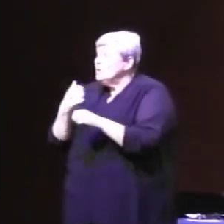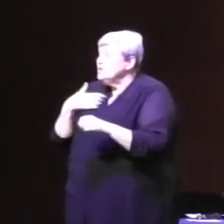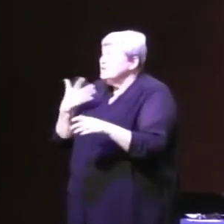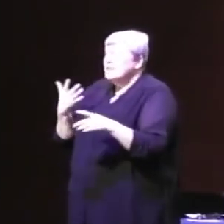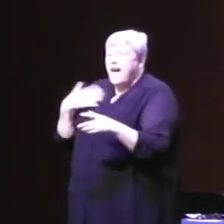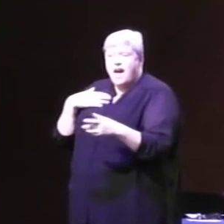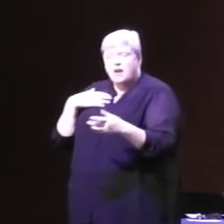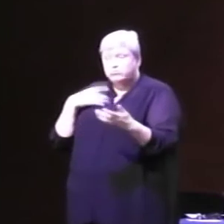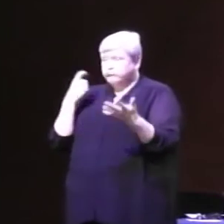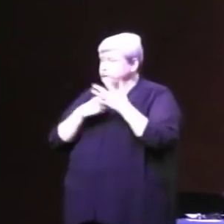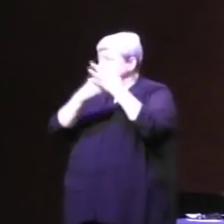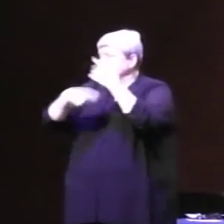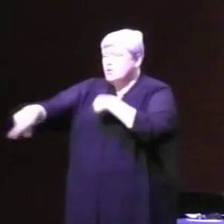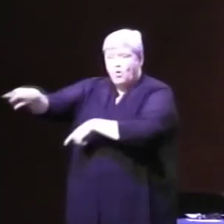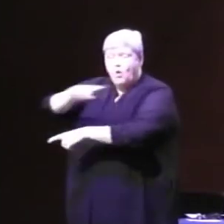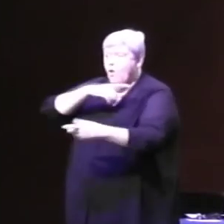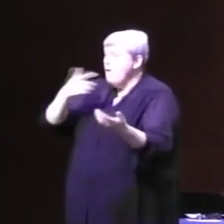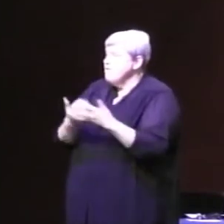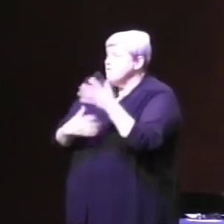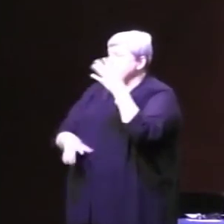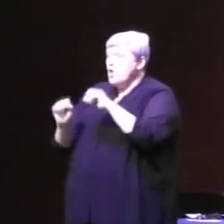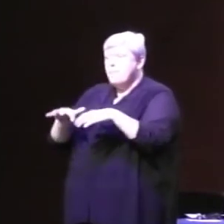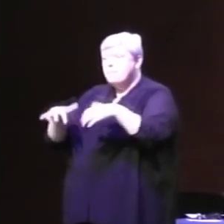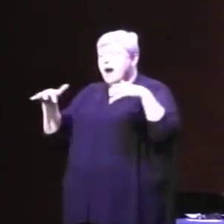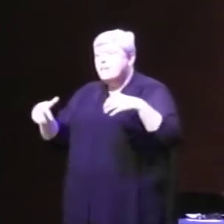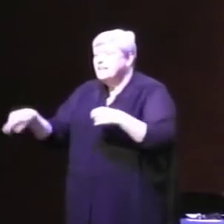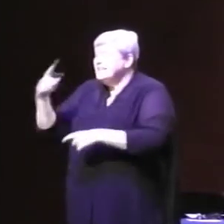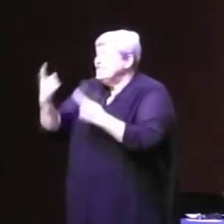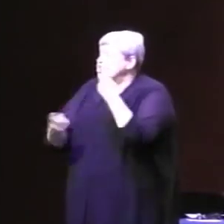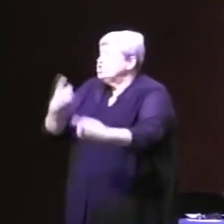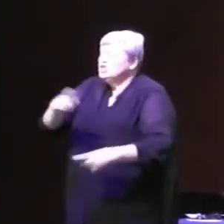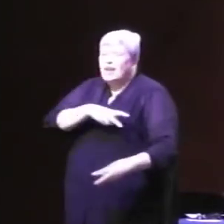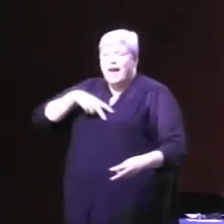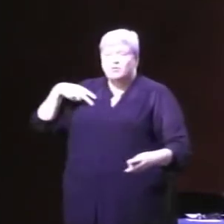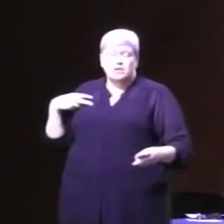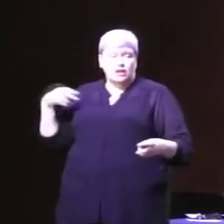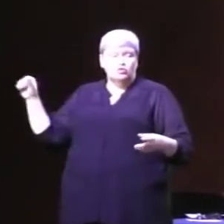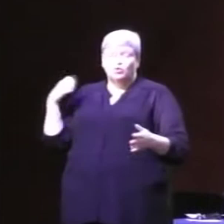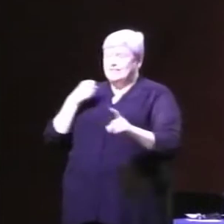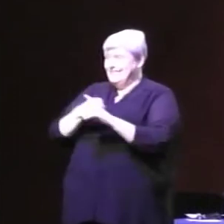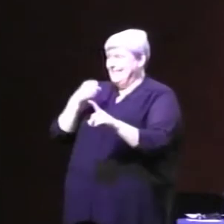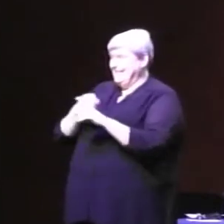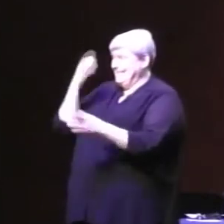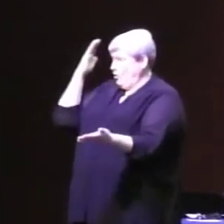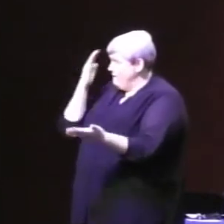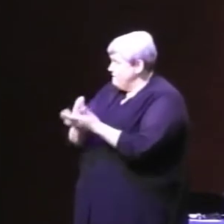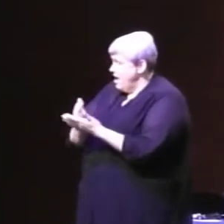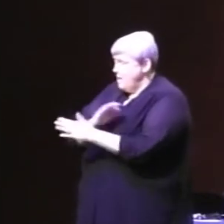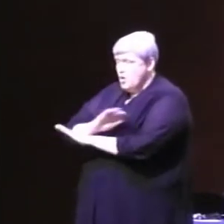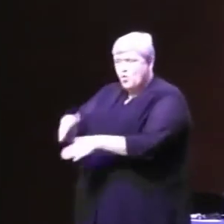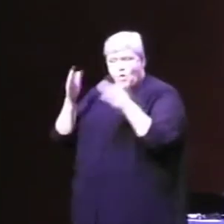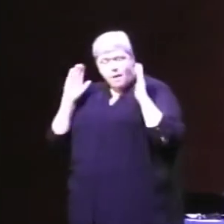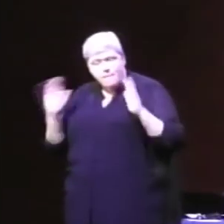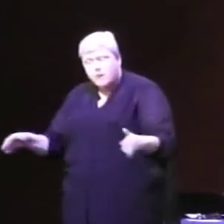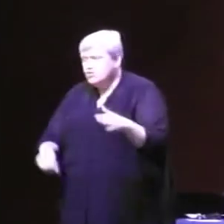candidate for the Parliament and every councillor. We should insist that they absolutely confirm there will be no compulsory